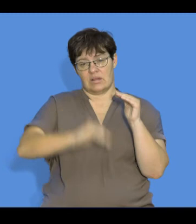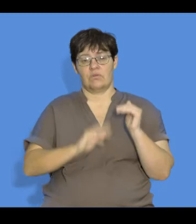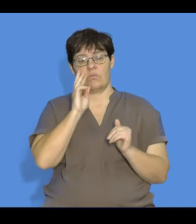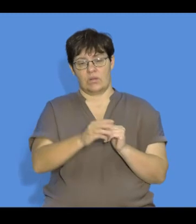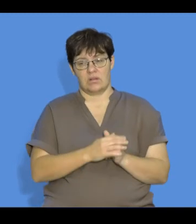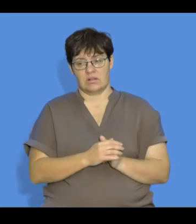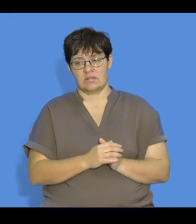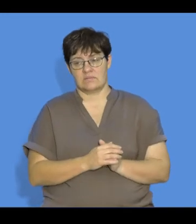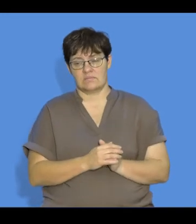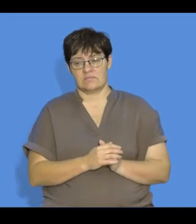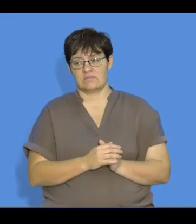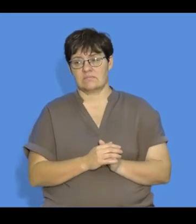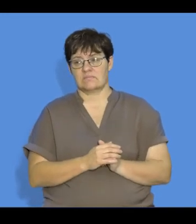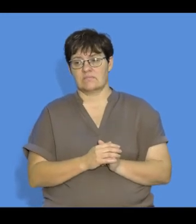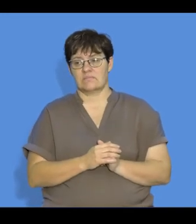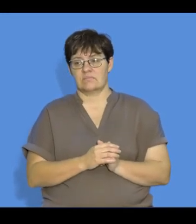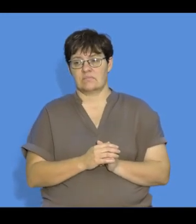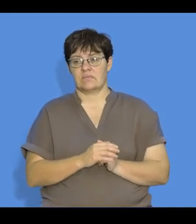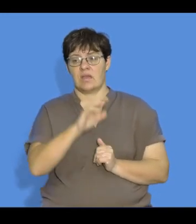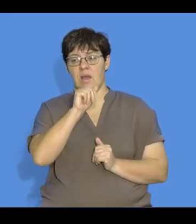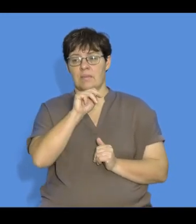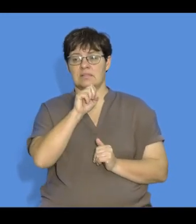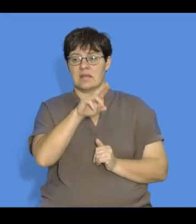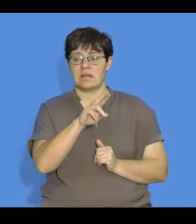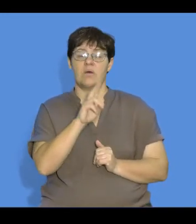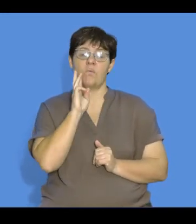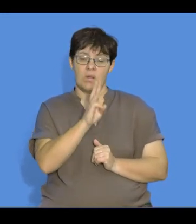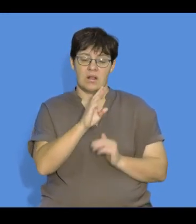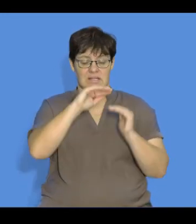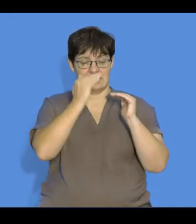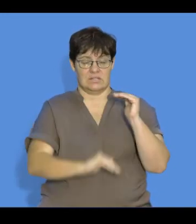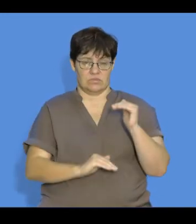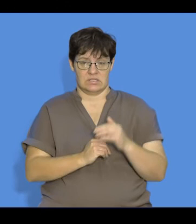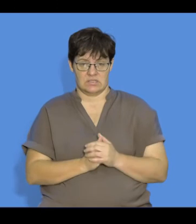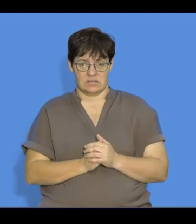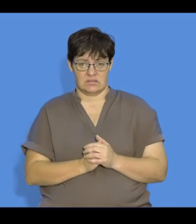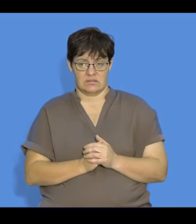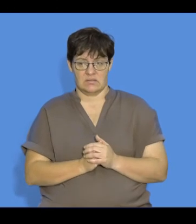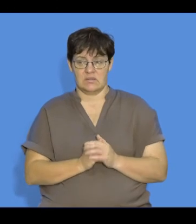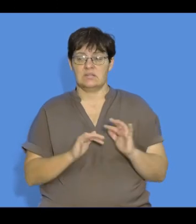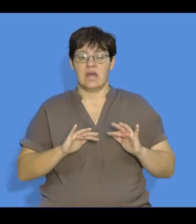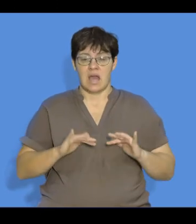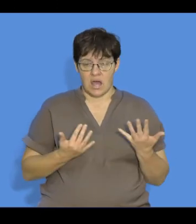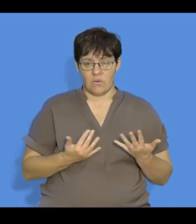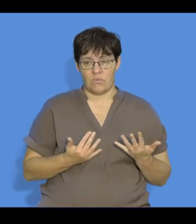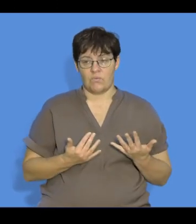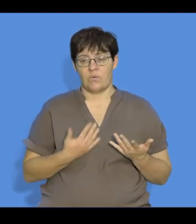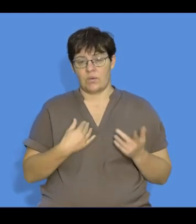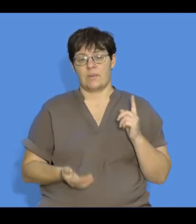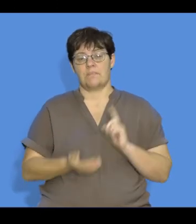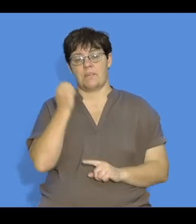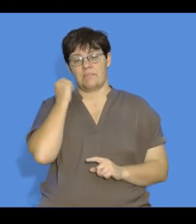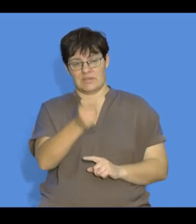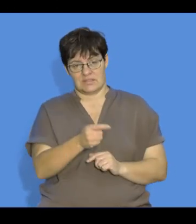reading decreases. So the ammeter reading is going to decrease. That's how we actually arrive